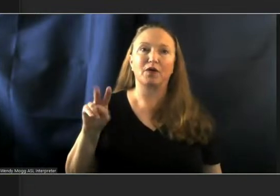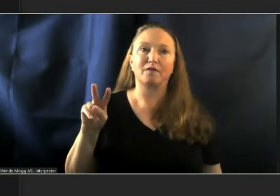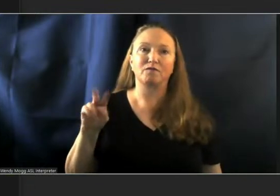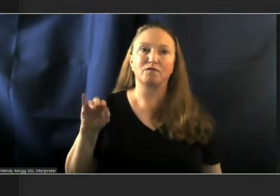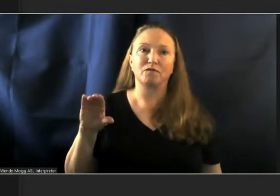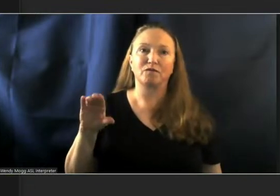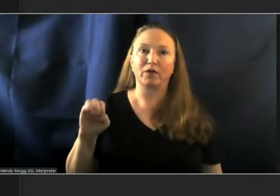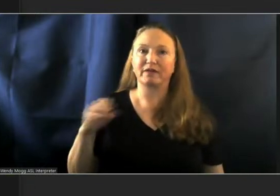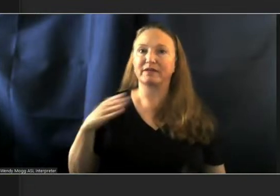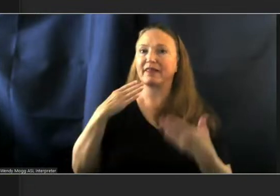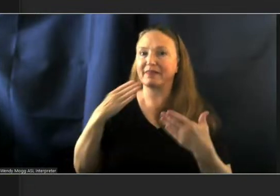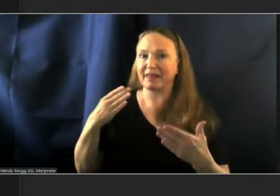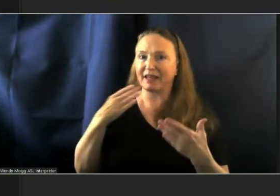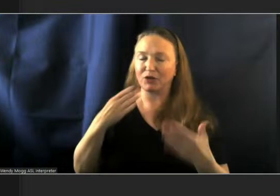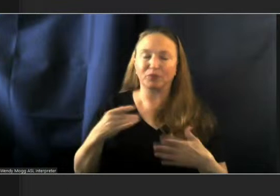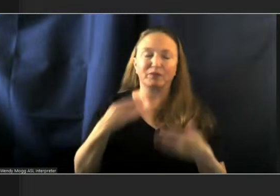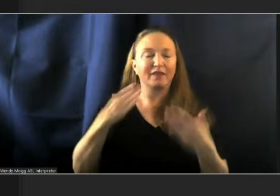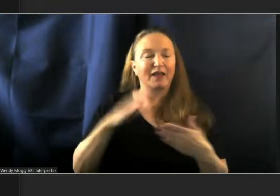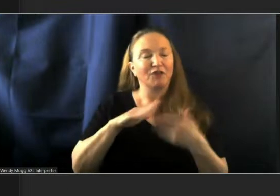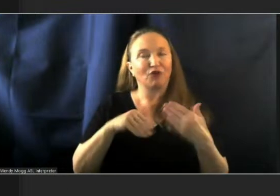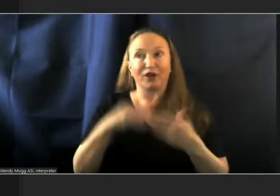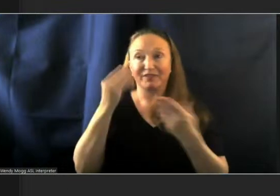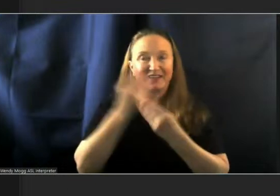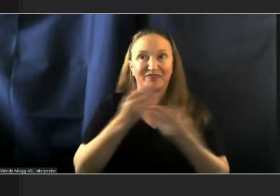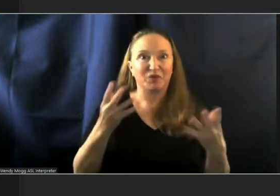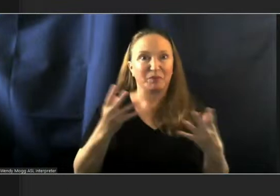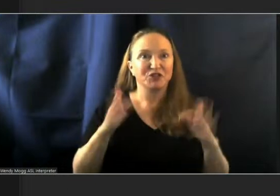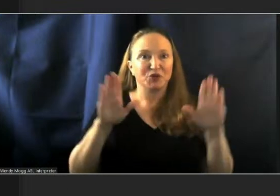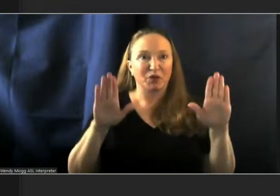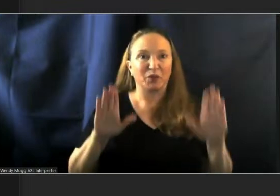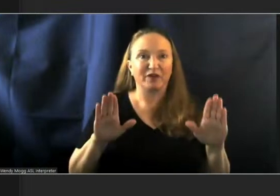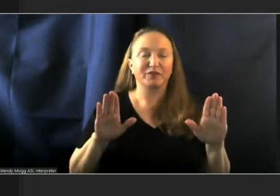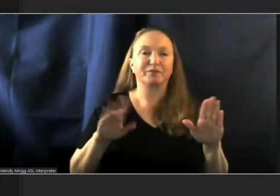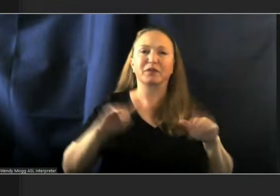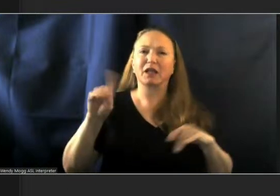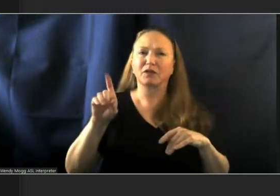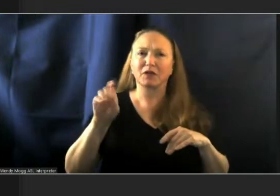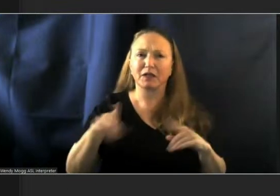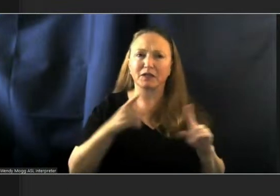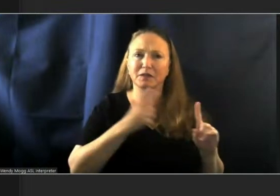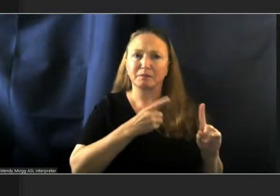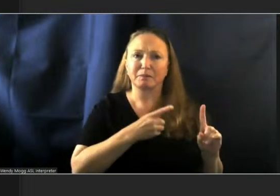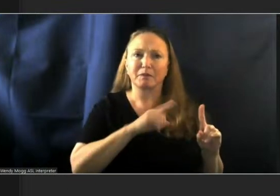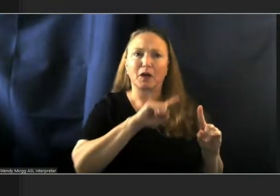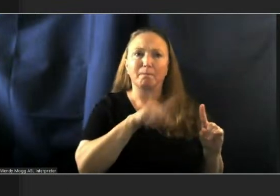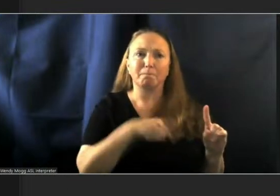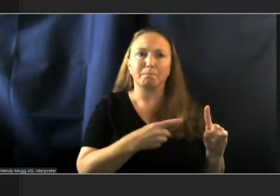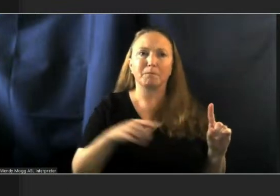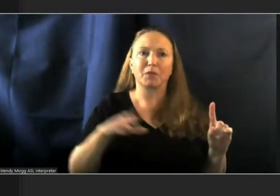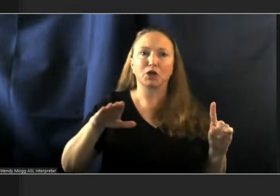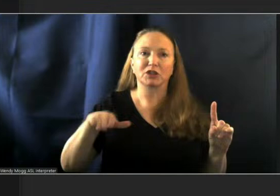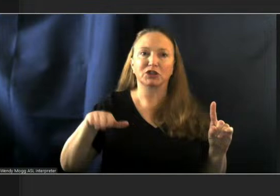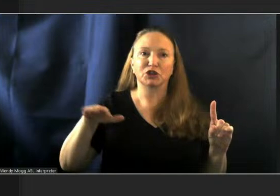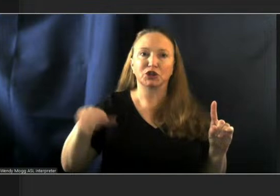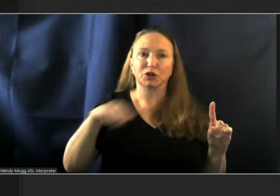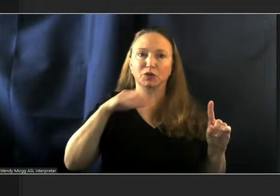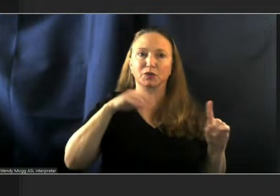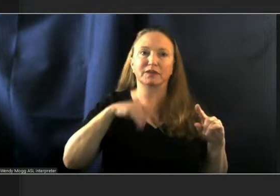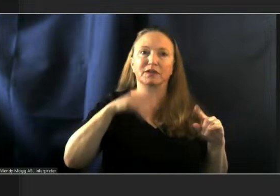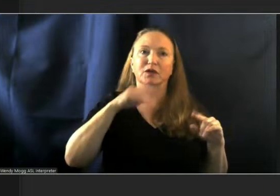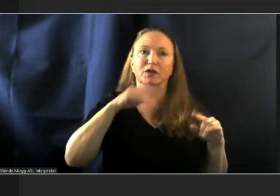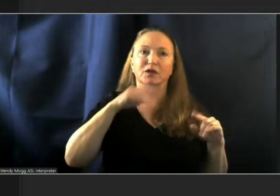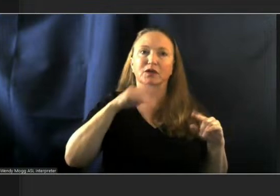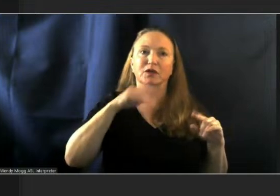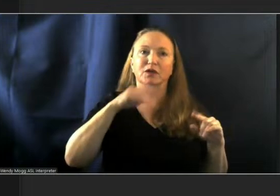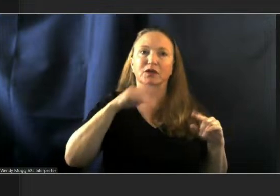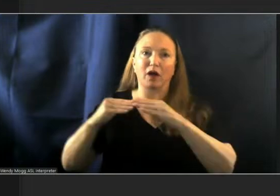much for all of this information. It's wonderful. I have a question specifically about children under 12.